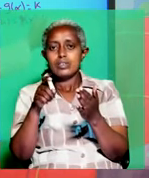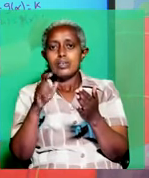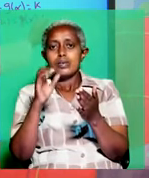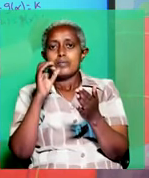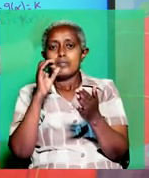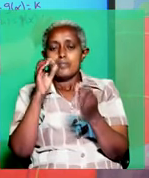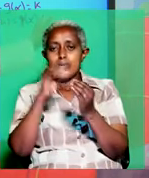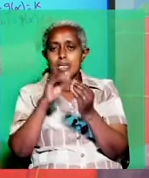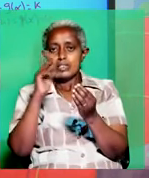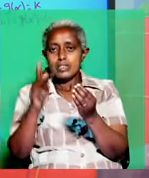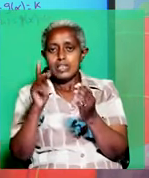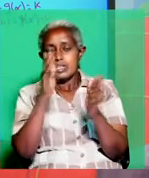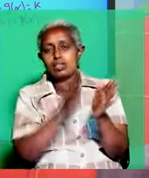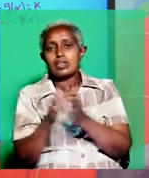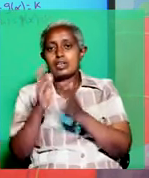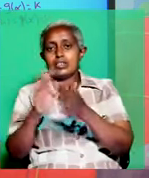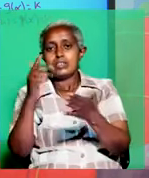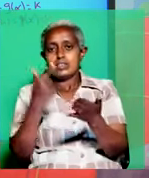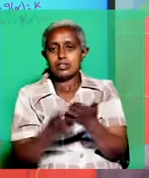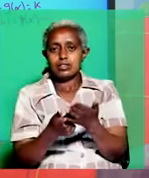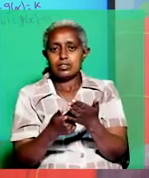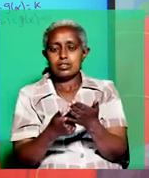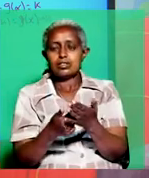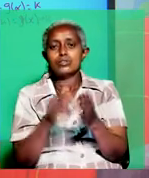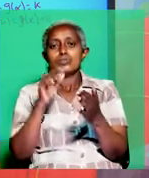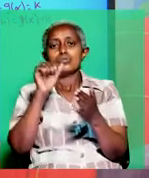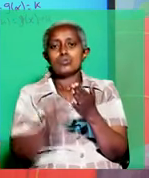plus k, rearranging this. So